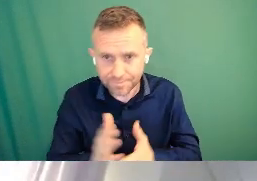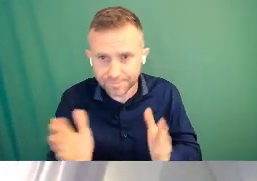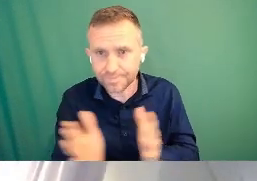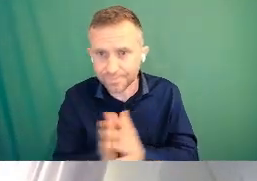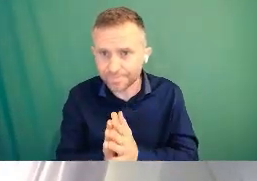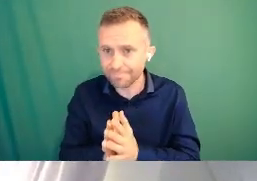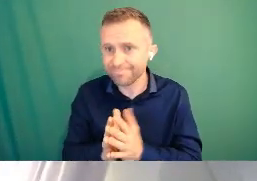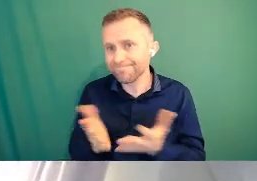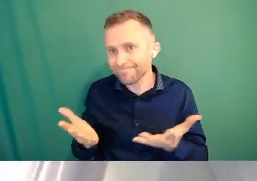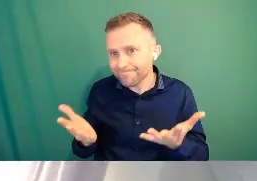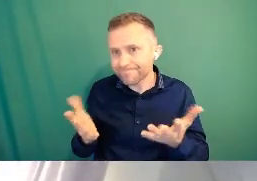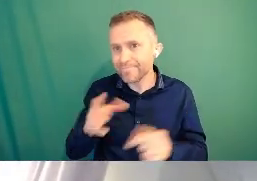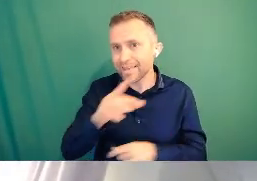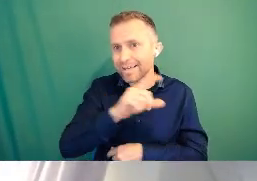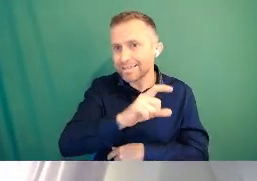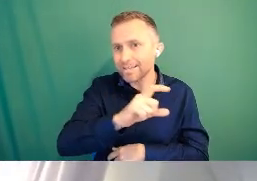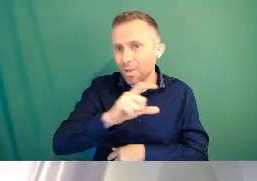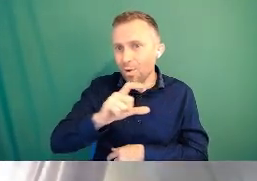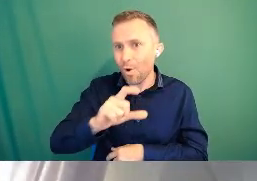firstly,